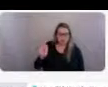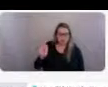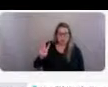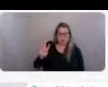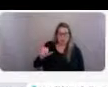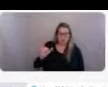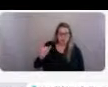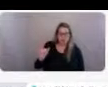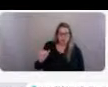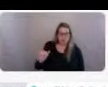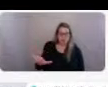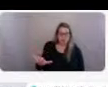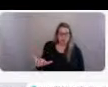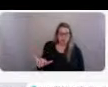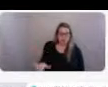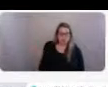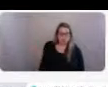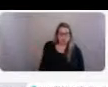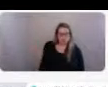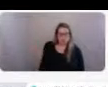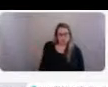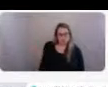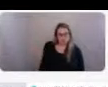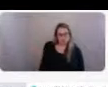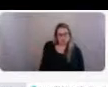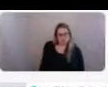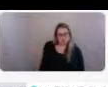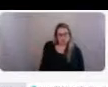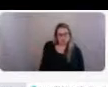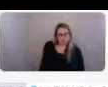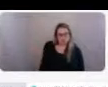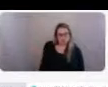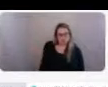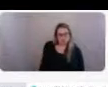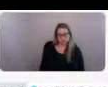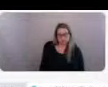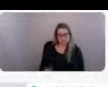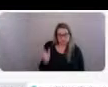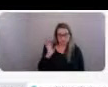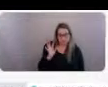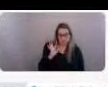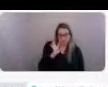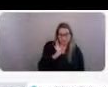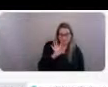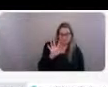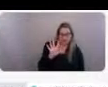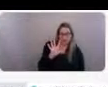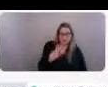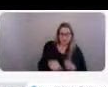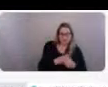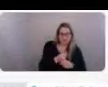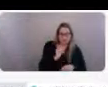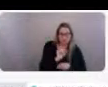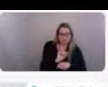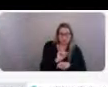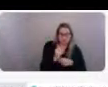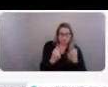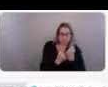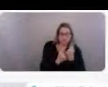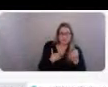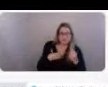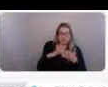um i you know and for the past five years i've worked at advocate for my